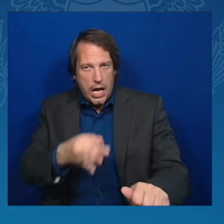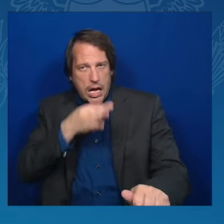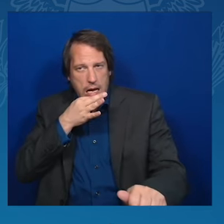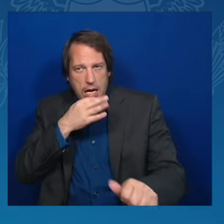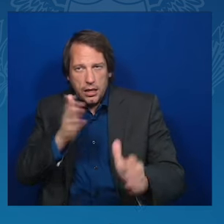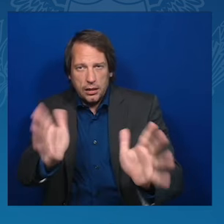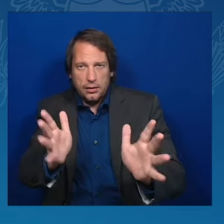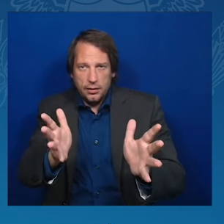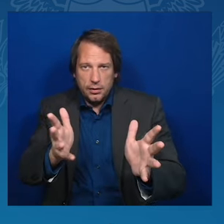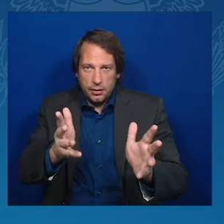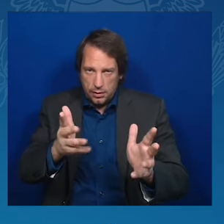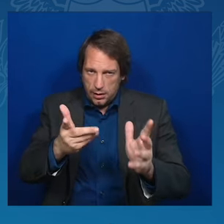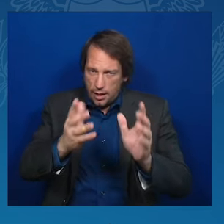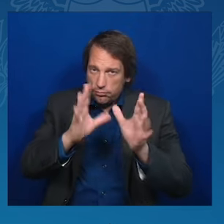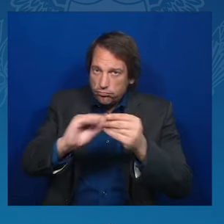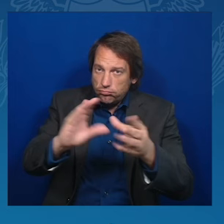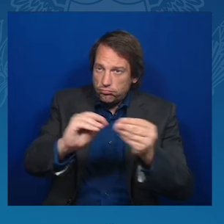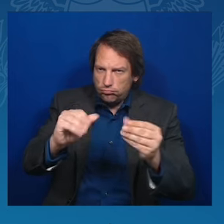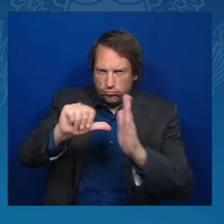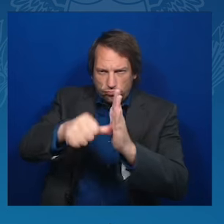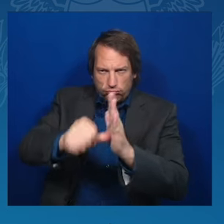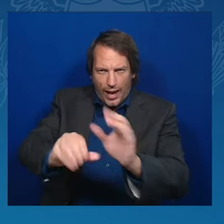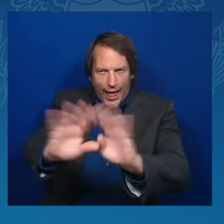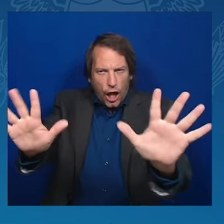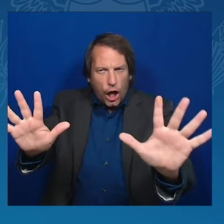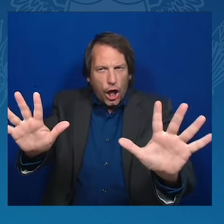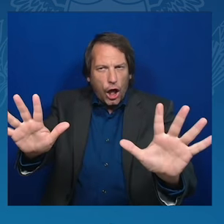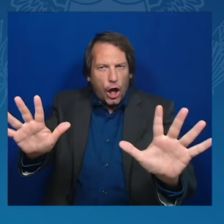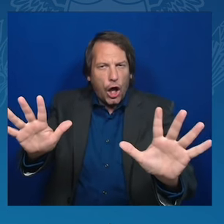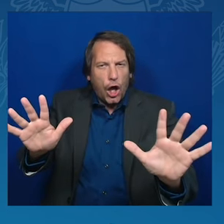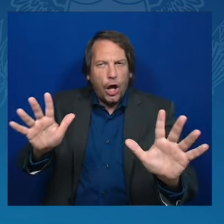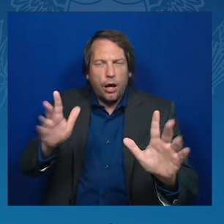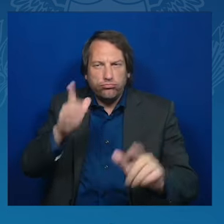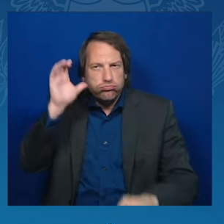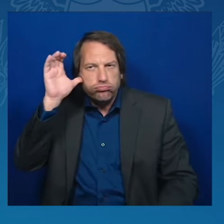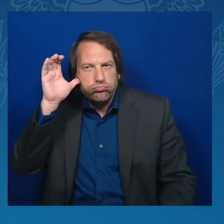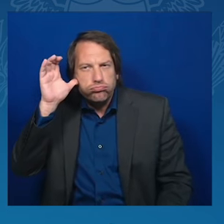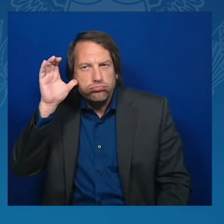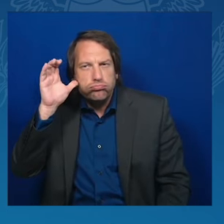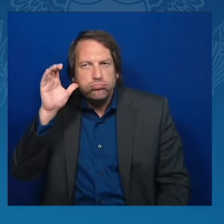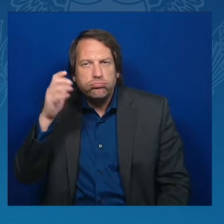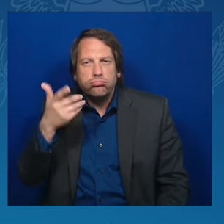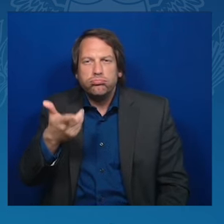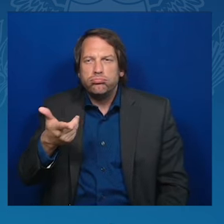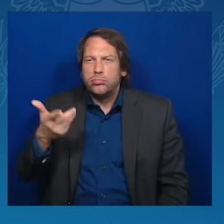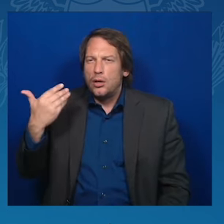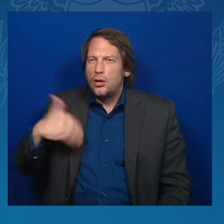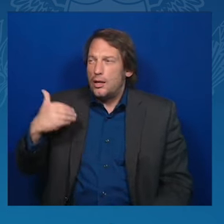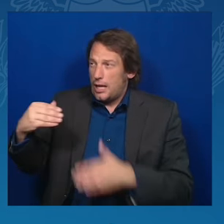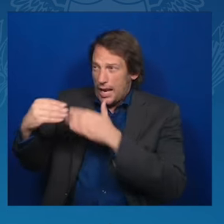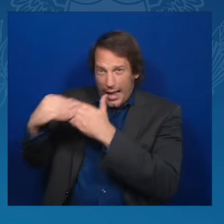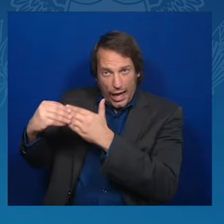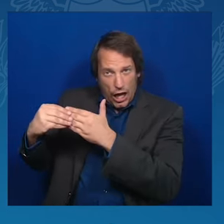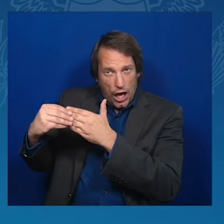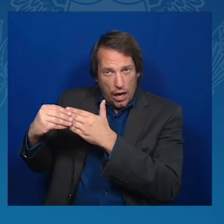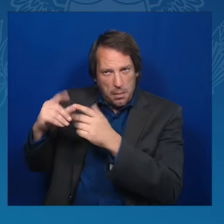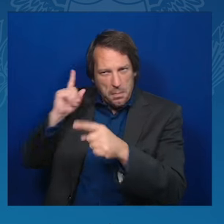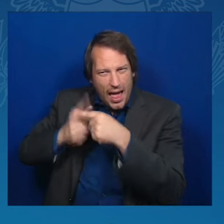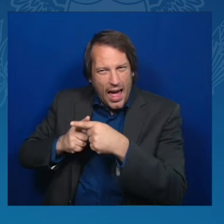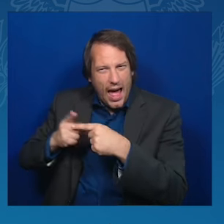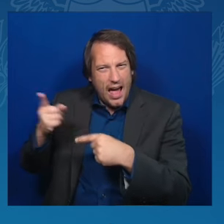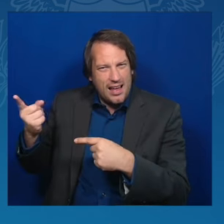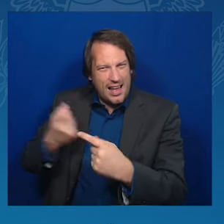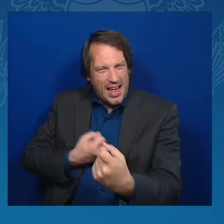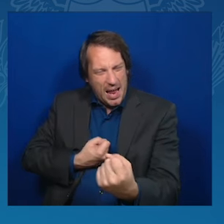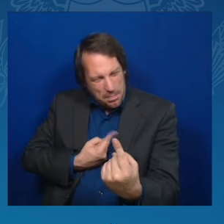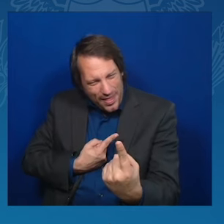of not only extraordinary leadership, but deep empathy that's reflected in his leadership. Not far